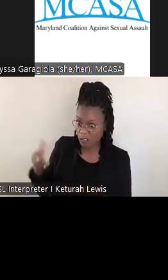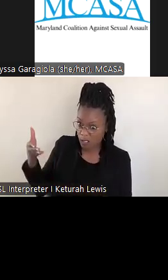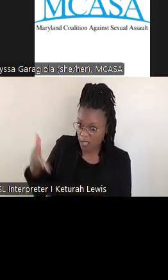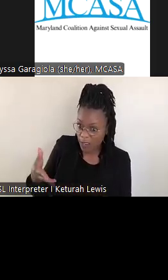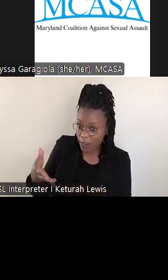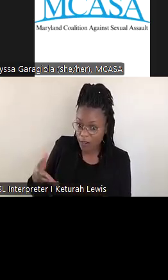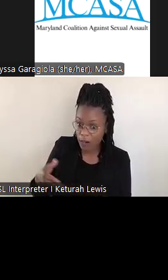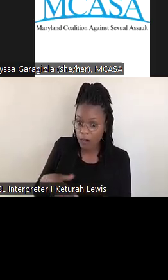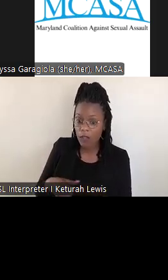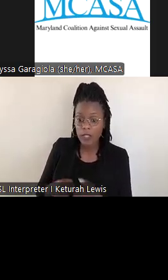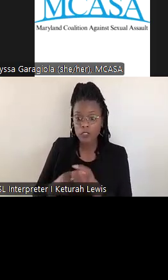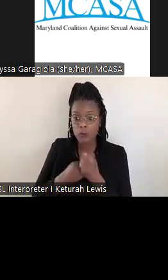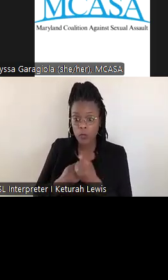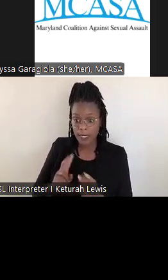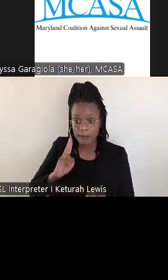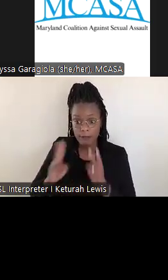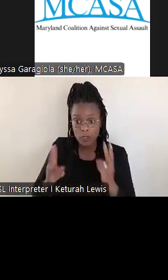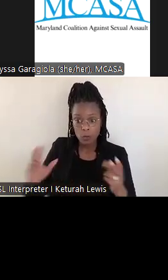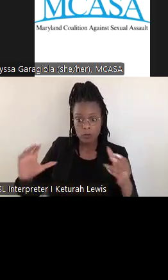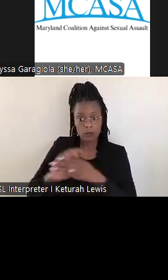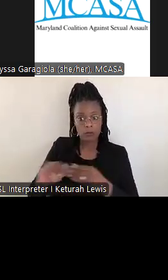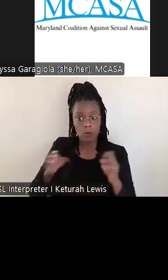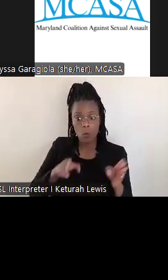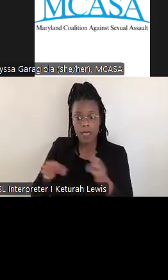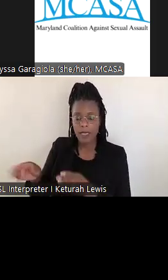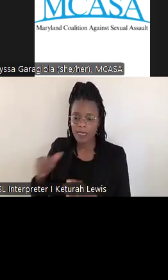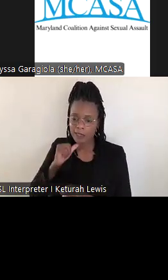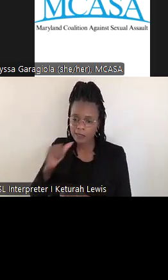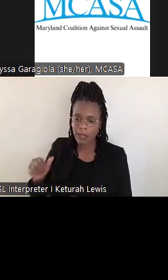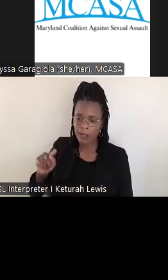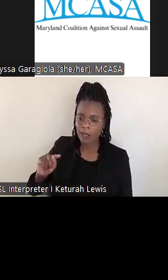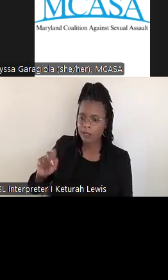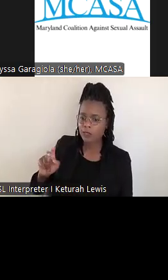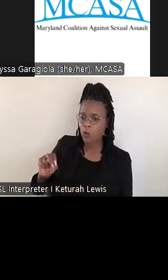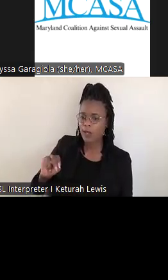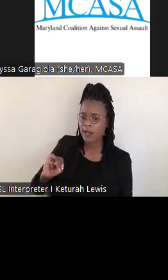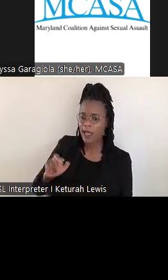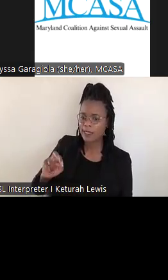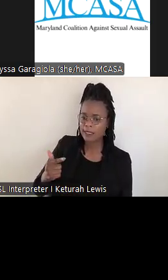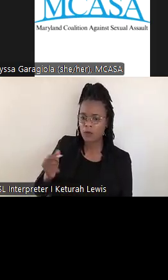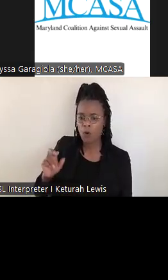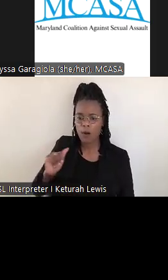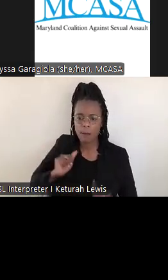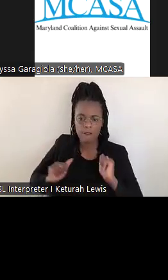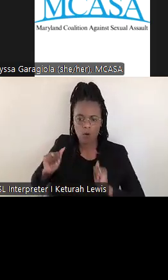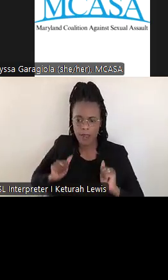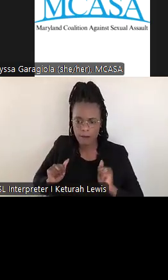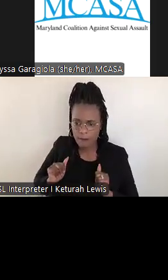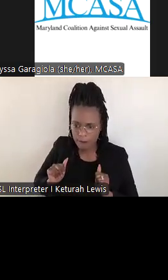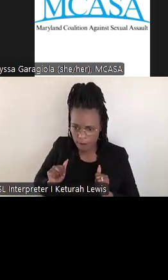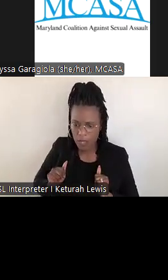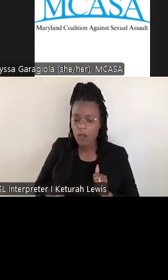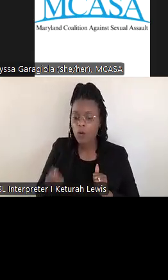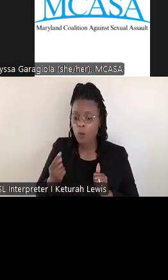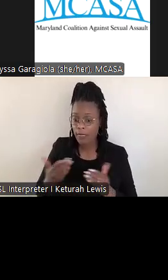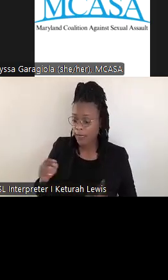really visual and vocal way that is not tokenizing and or being performative? One of the things MCASA started